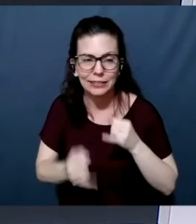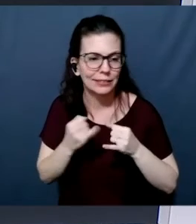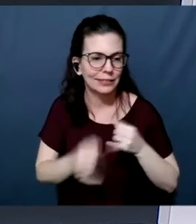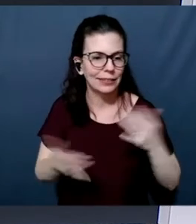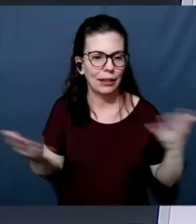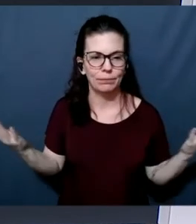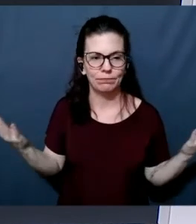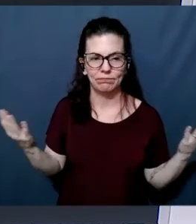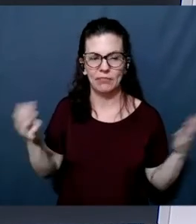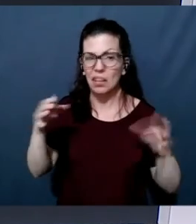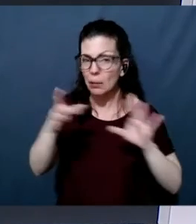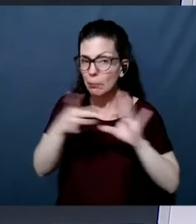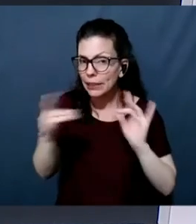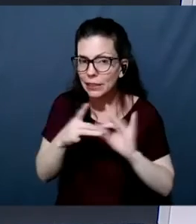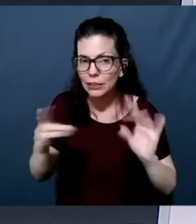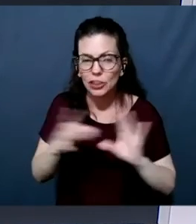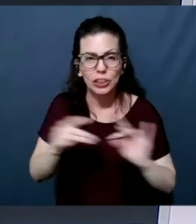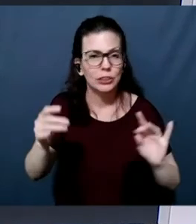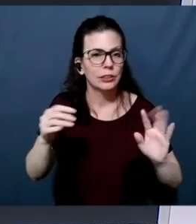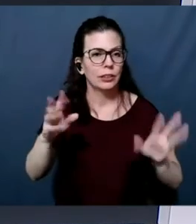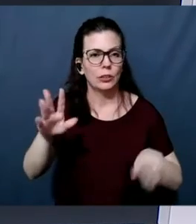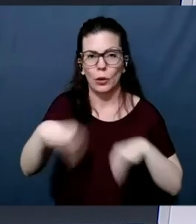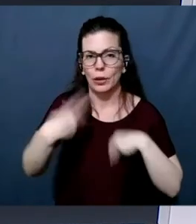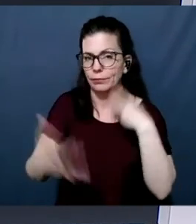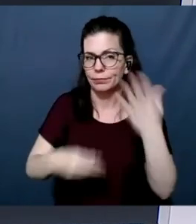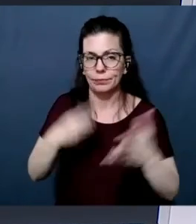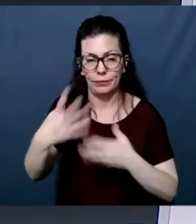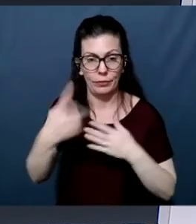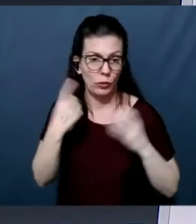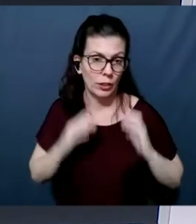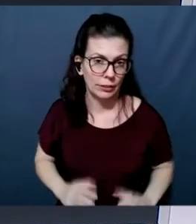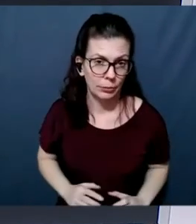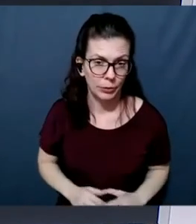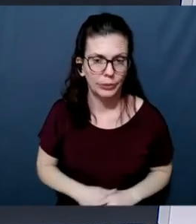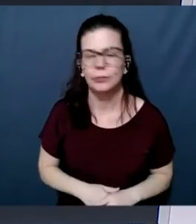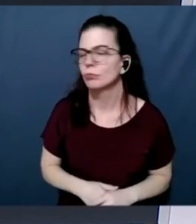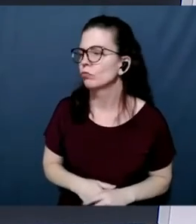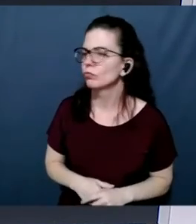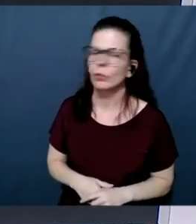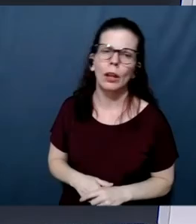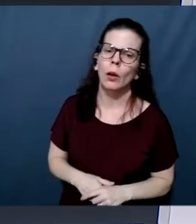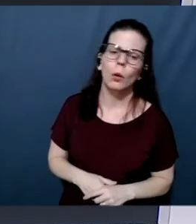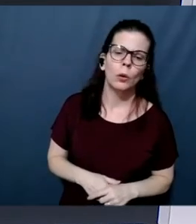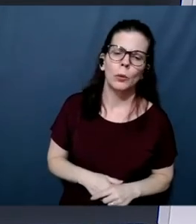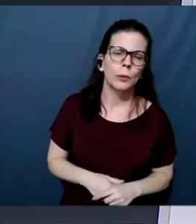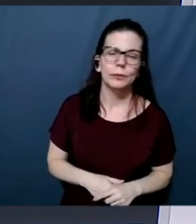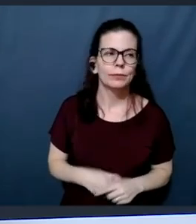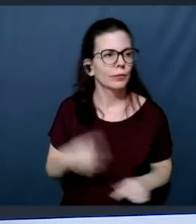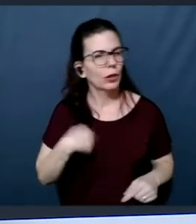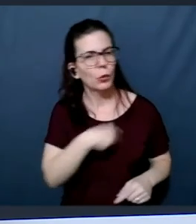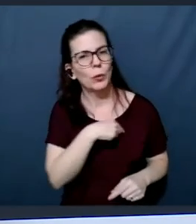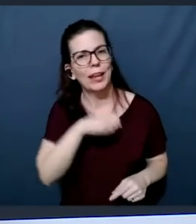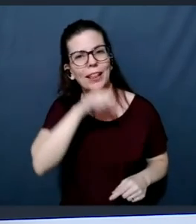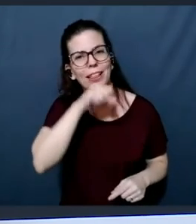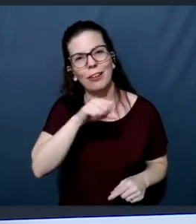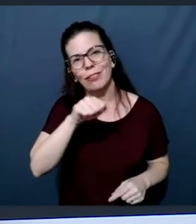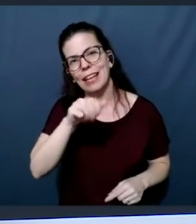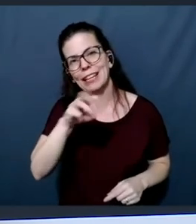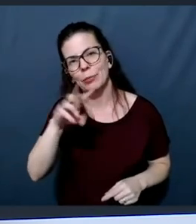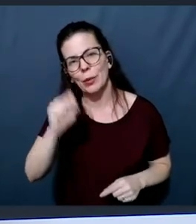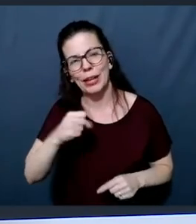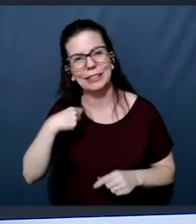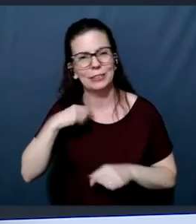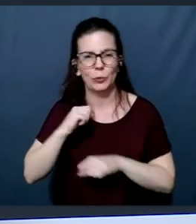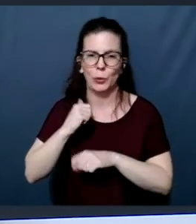messages or things that you want to tell customers out there today? No, I mean, we love AWS. We've built our entire Yeah. business